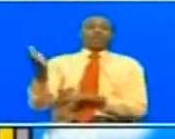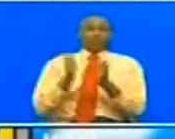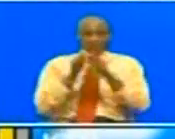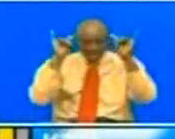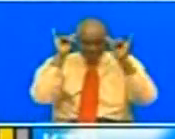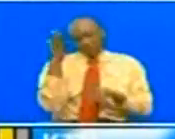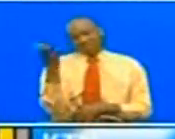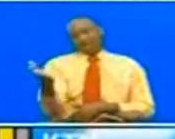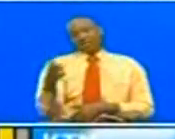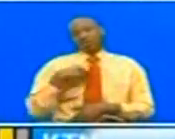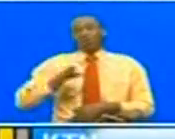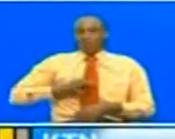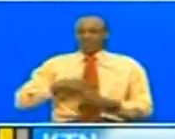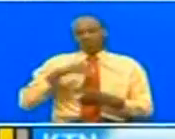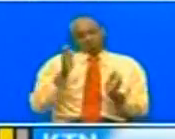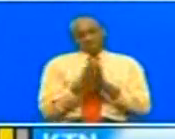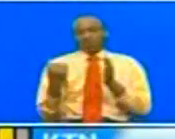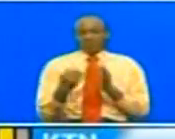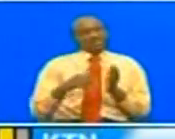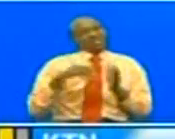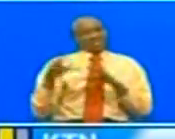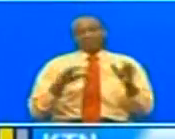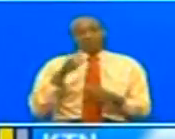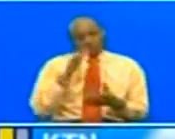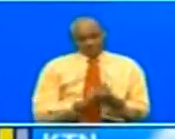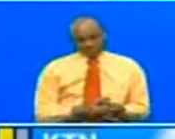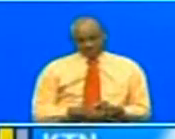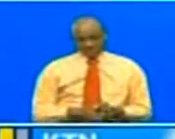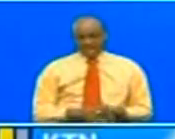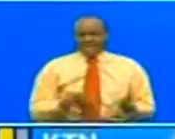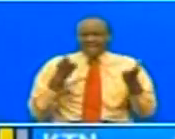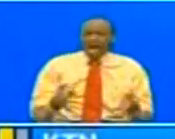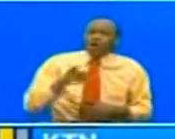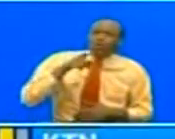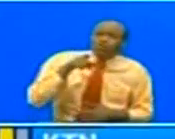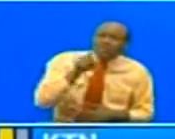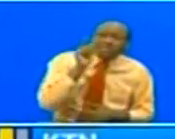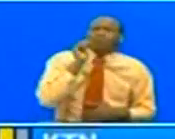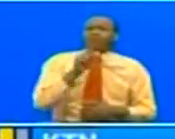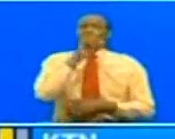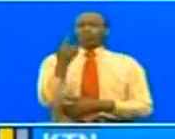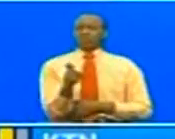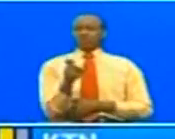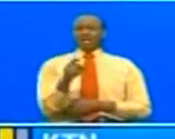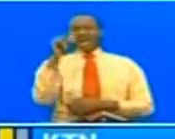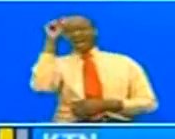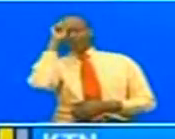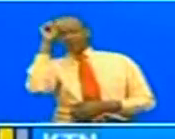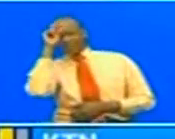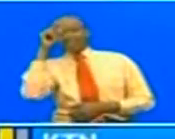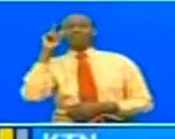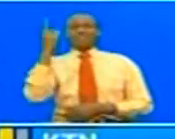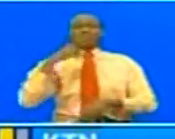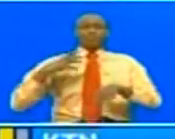these raiders had come for. All right. And what can you tell us about the response, specifically by the government? Who were the